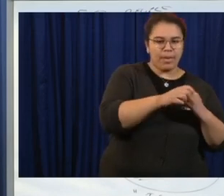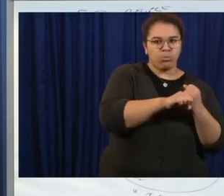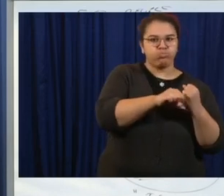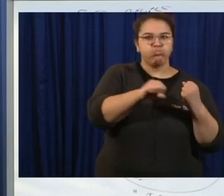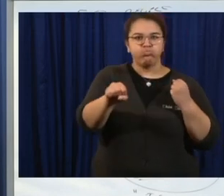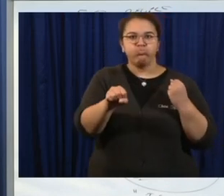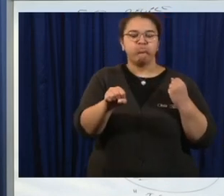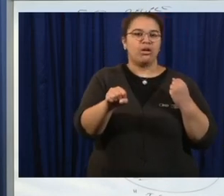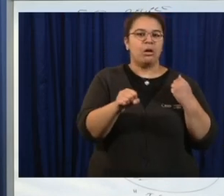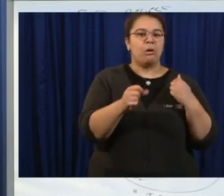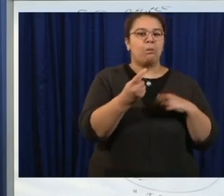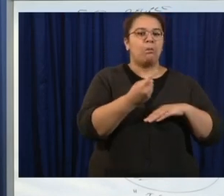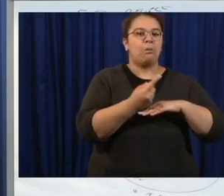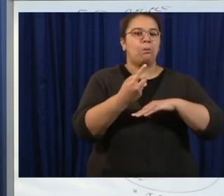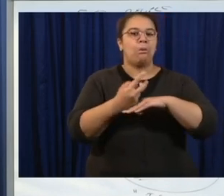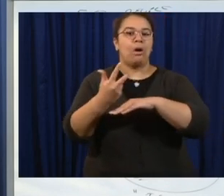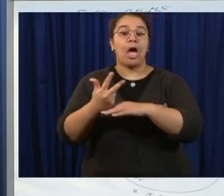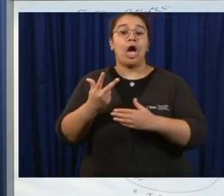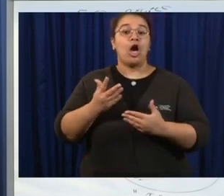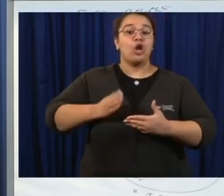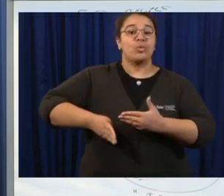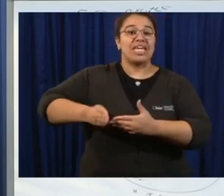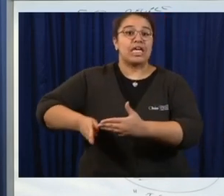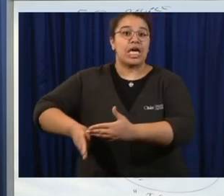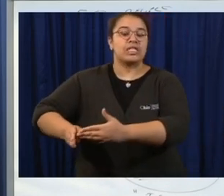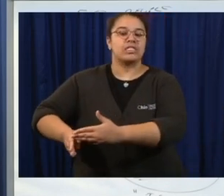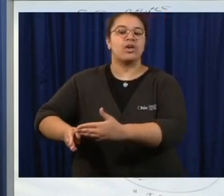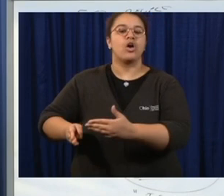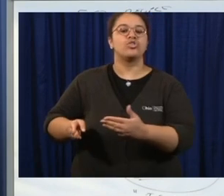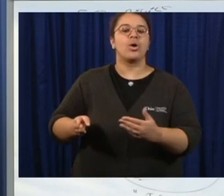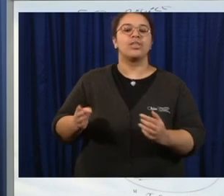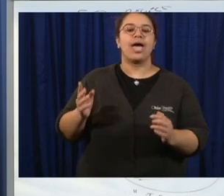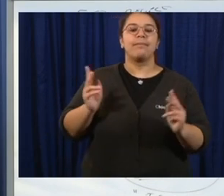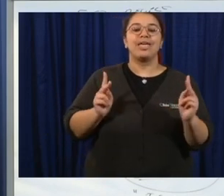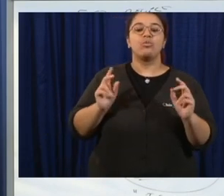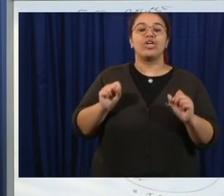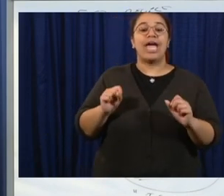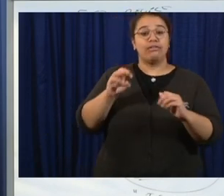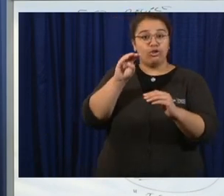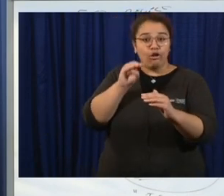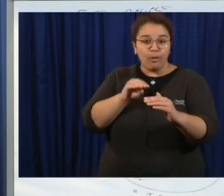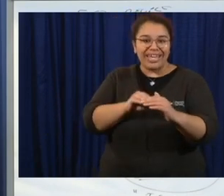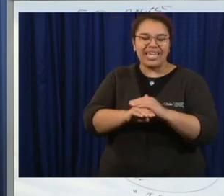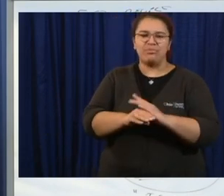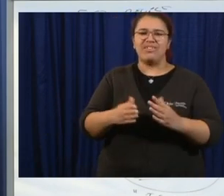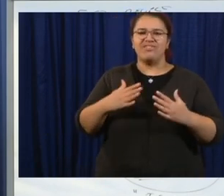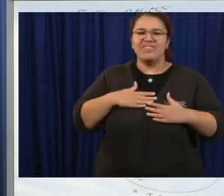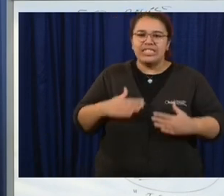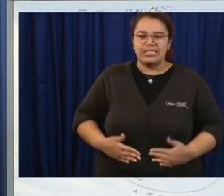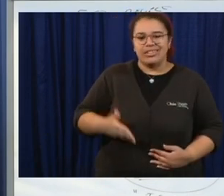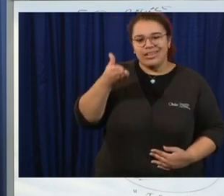the ability to have more people have the option to walk in and be present?